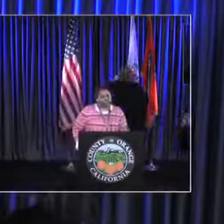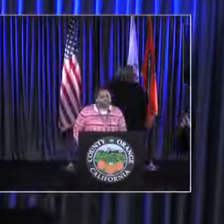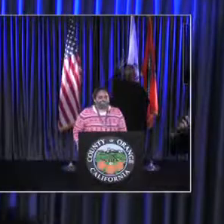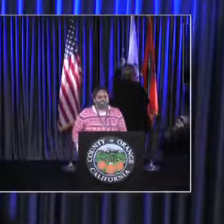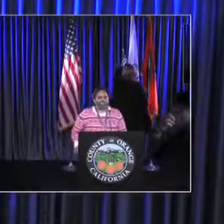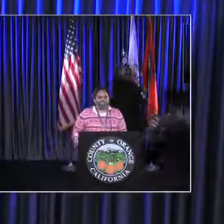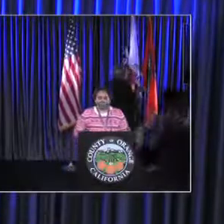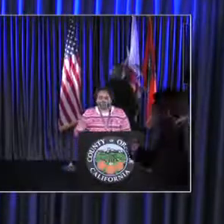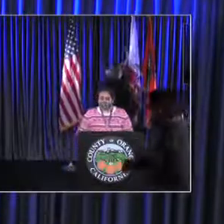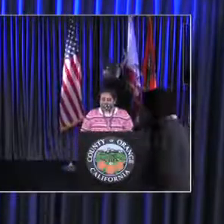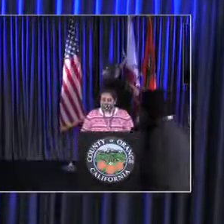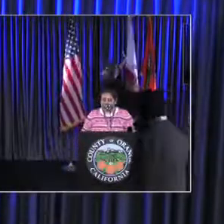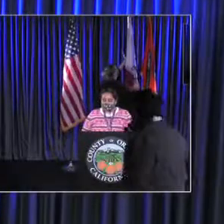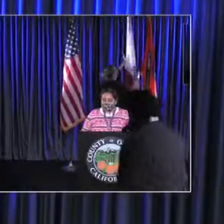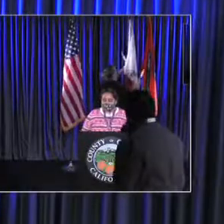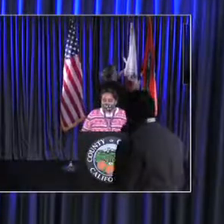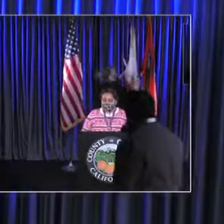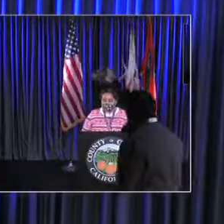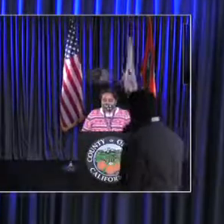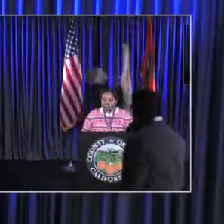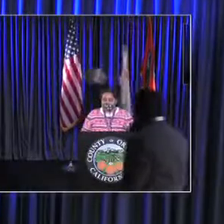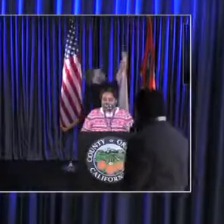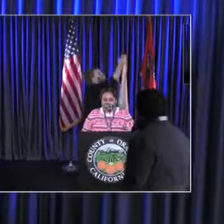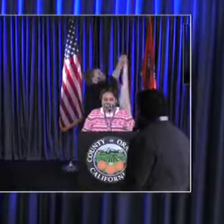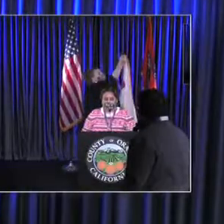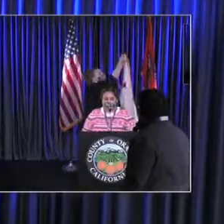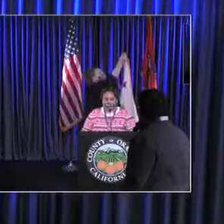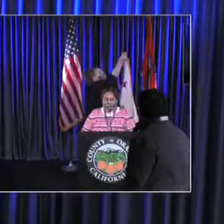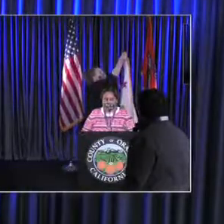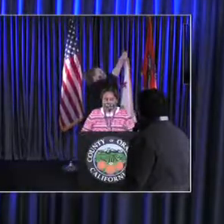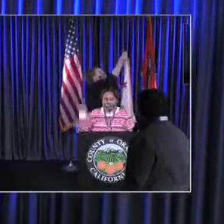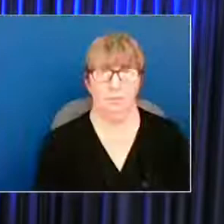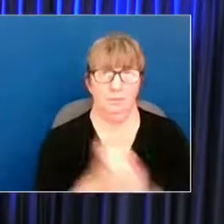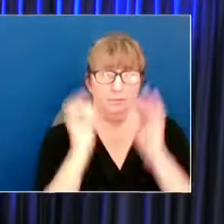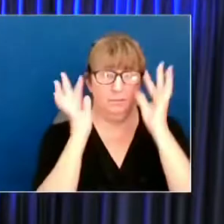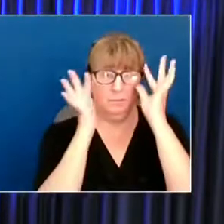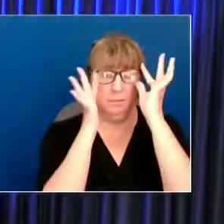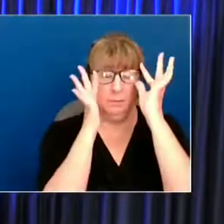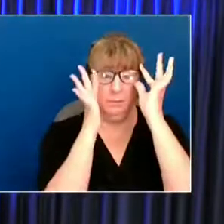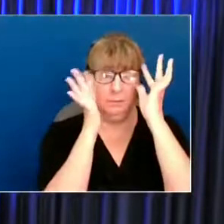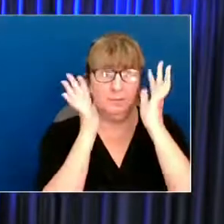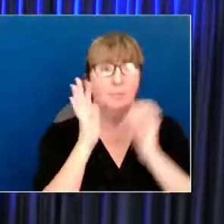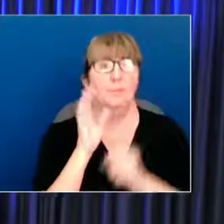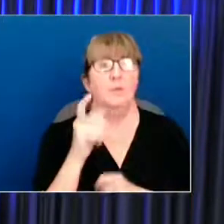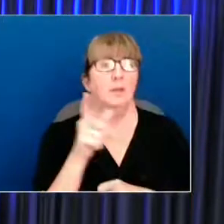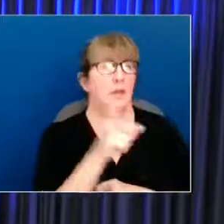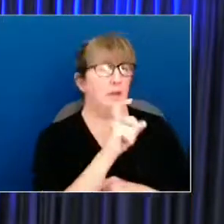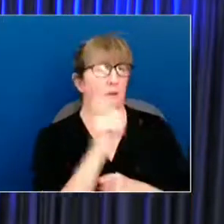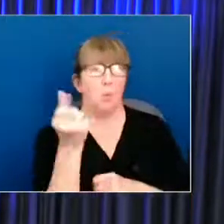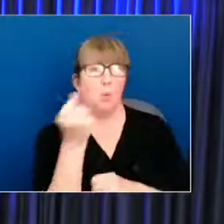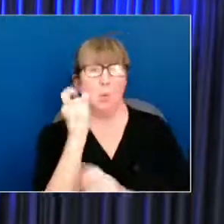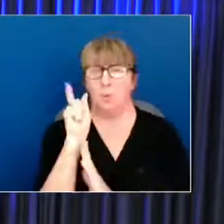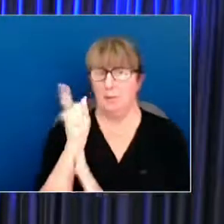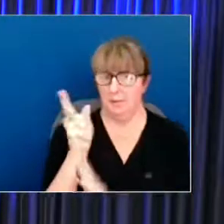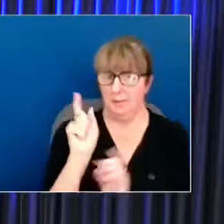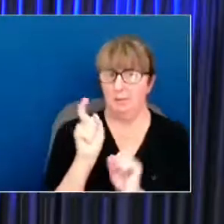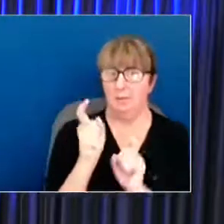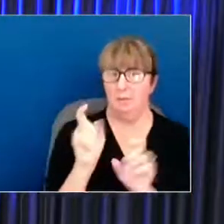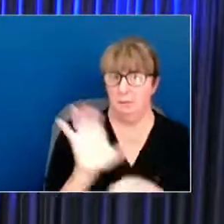did see it when it switched over live on YouTube. Give me a second. I'm gonna go to my computer and check that it switched over to